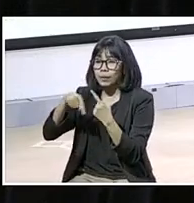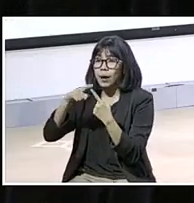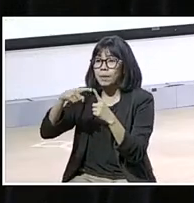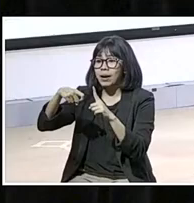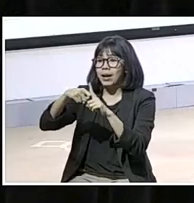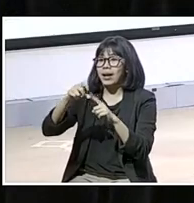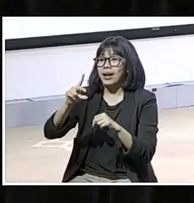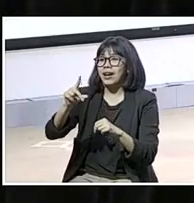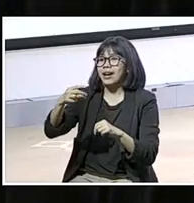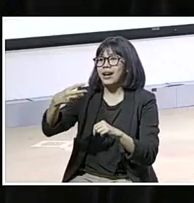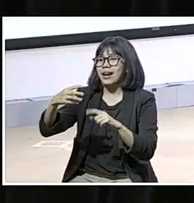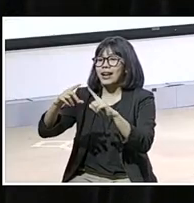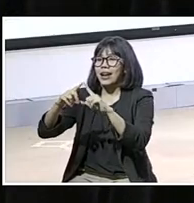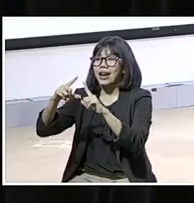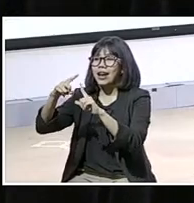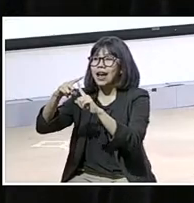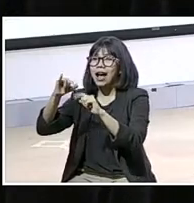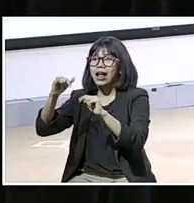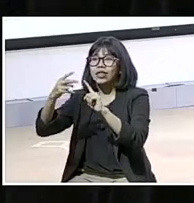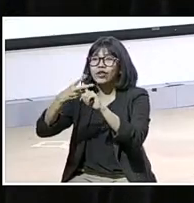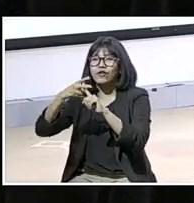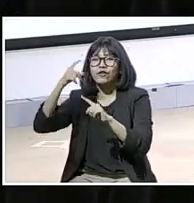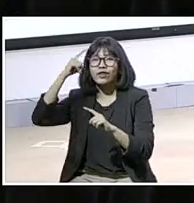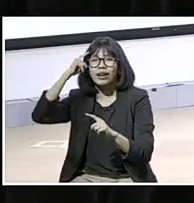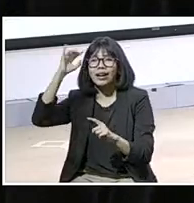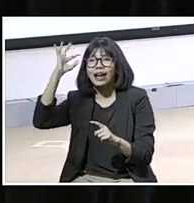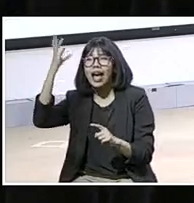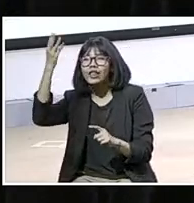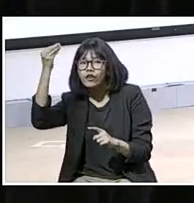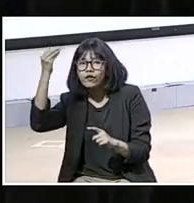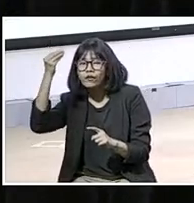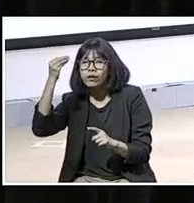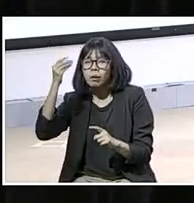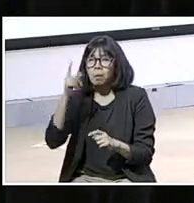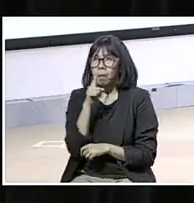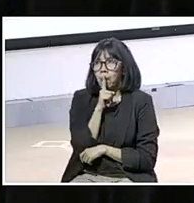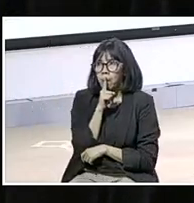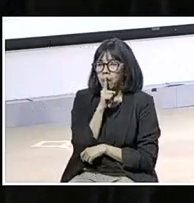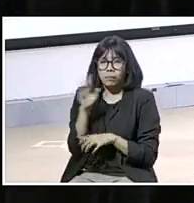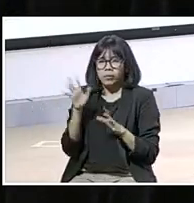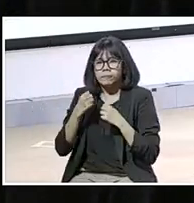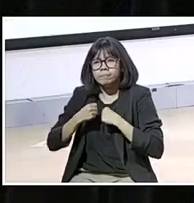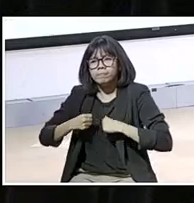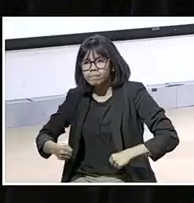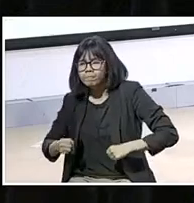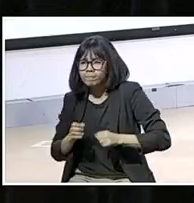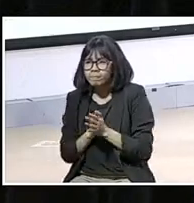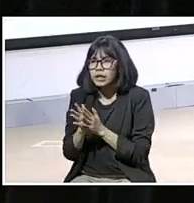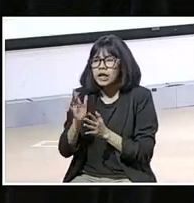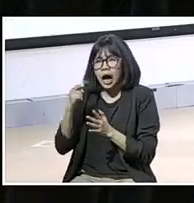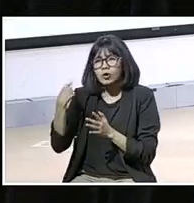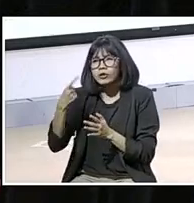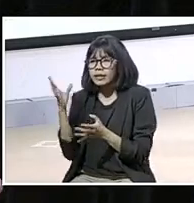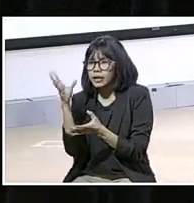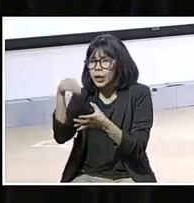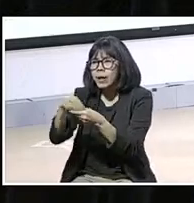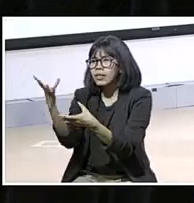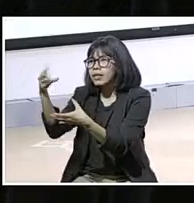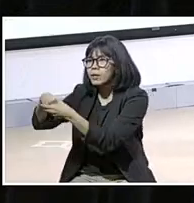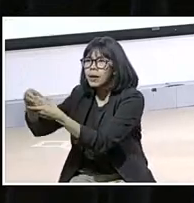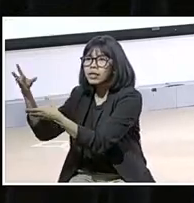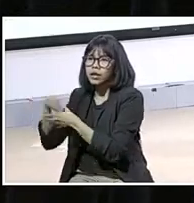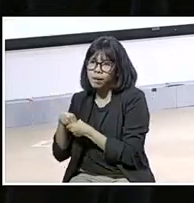and finding avenues for people like yourself to participate in sports. And like we've